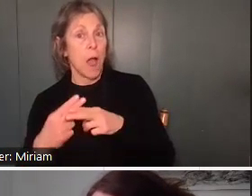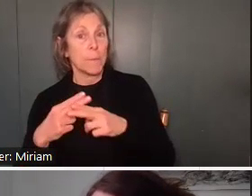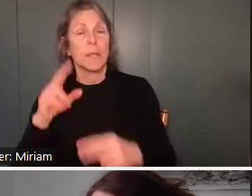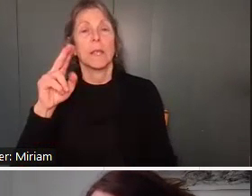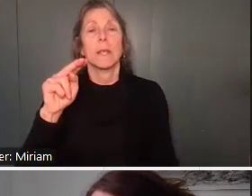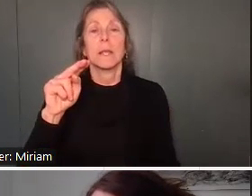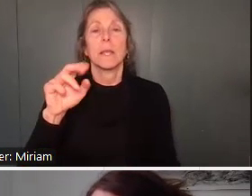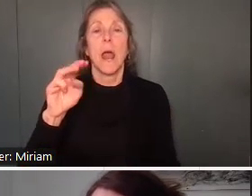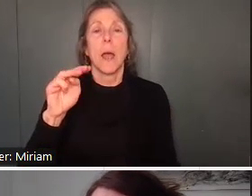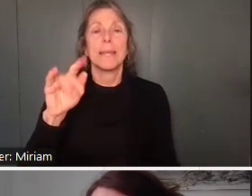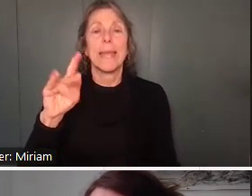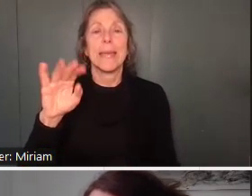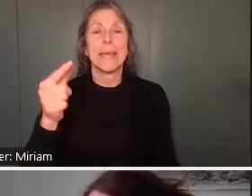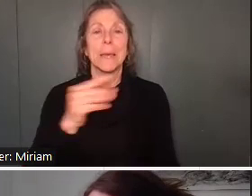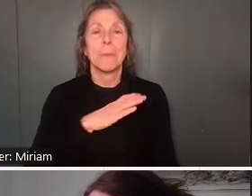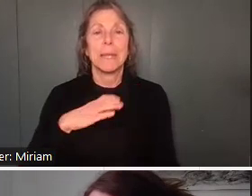Yes.